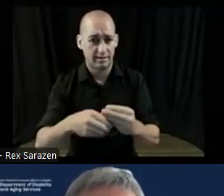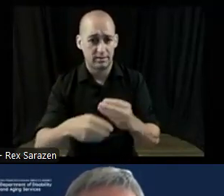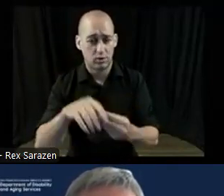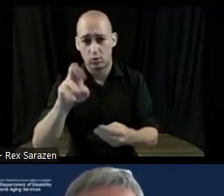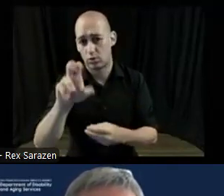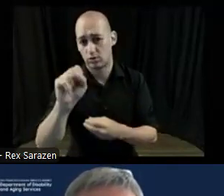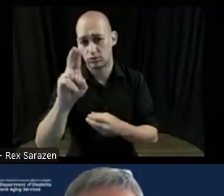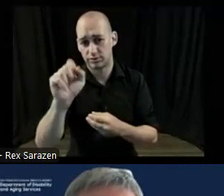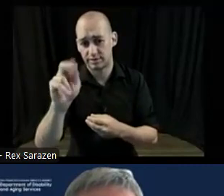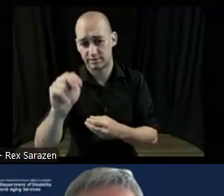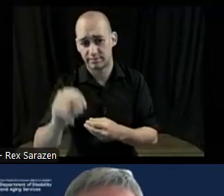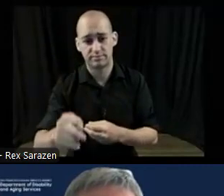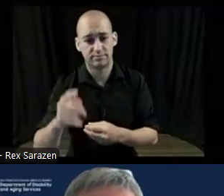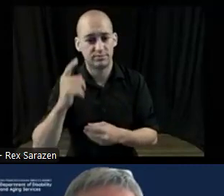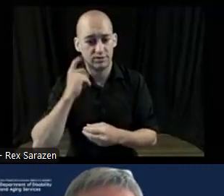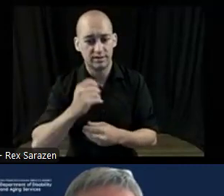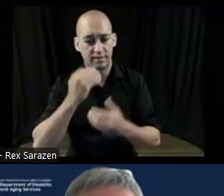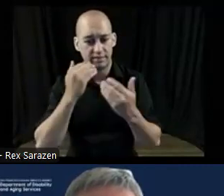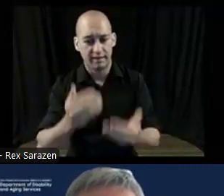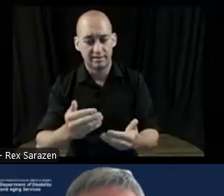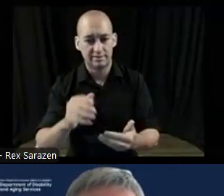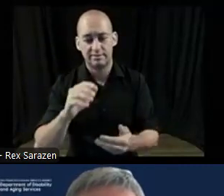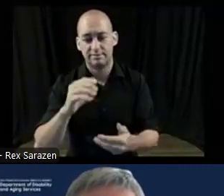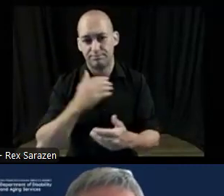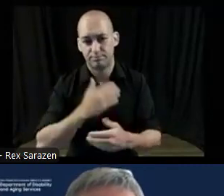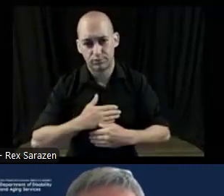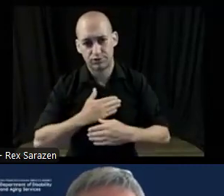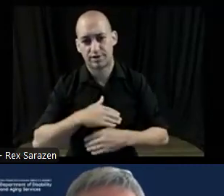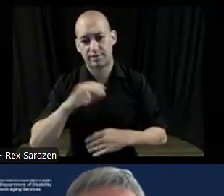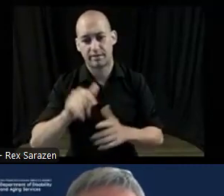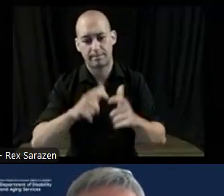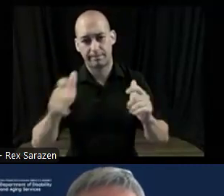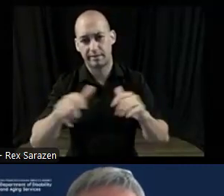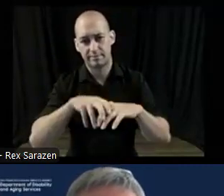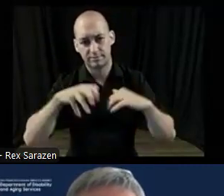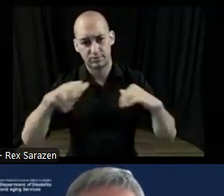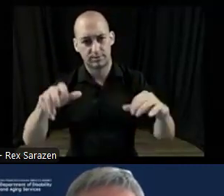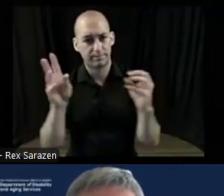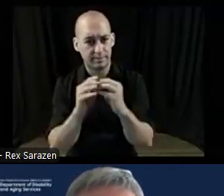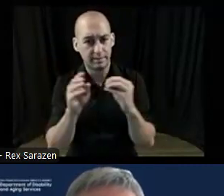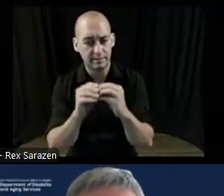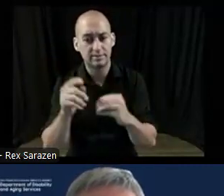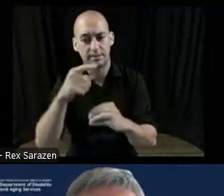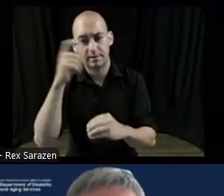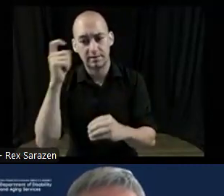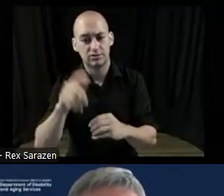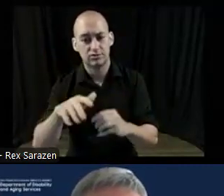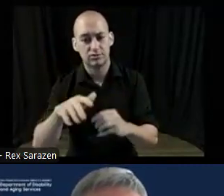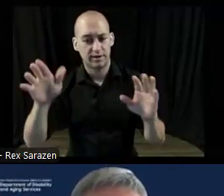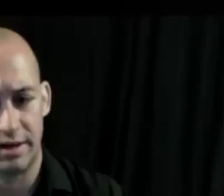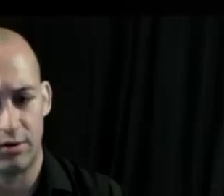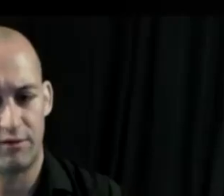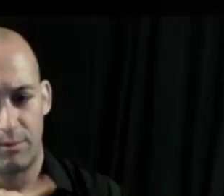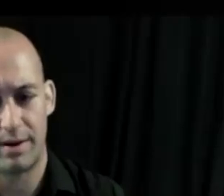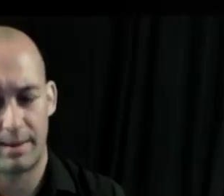Just thanks, and I really appreciate these big council meetings because It's just great to hear everyone make